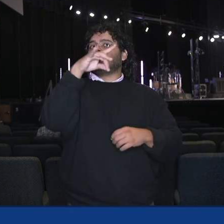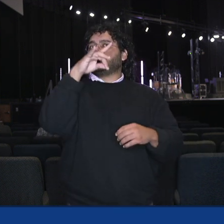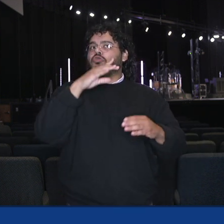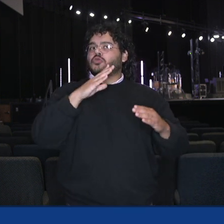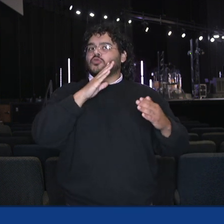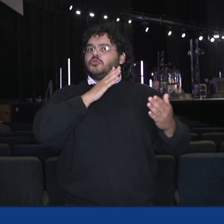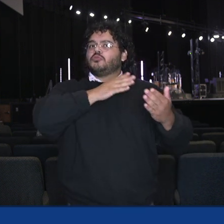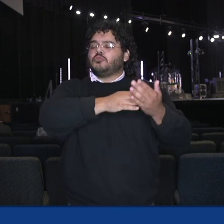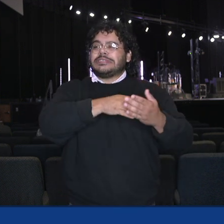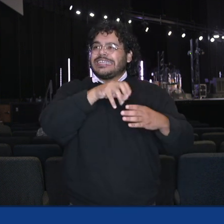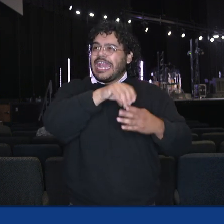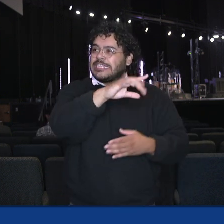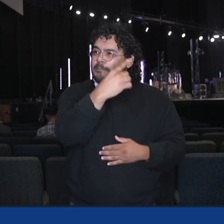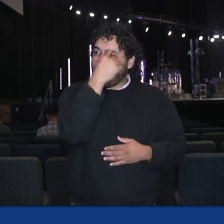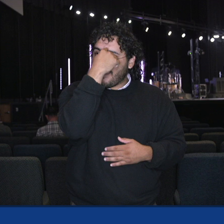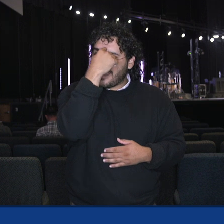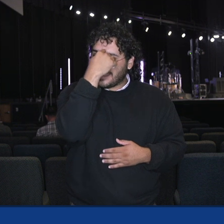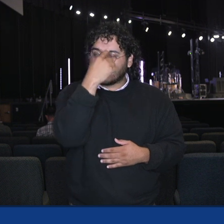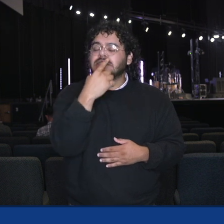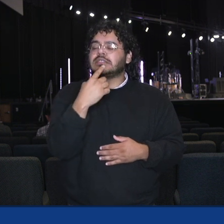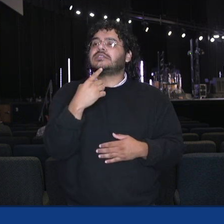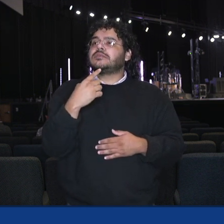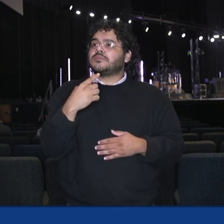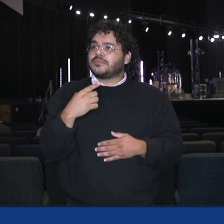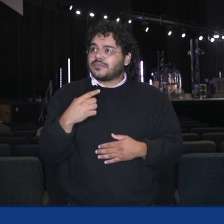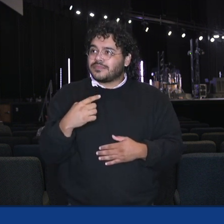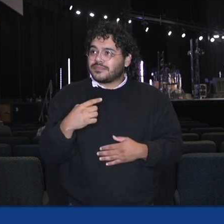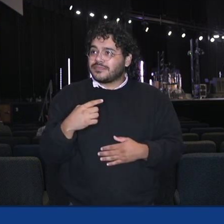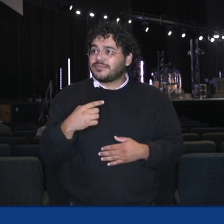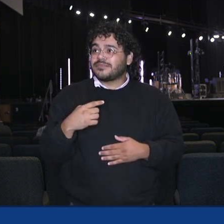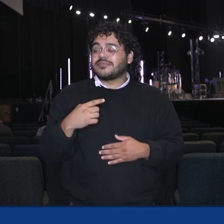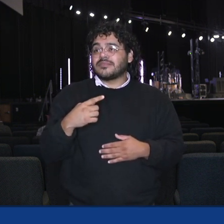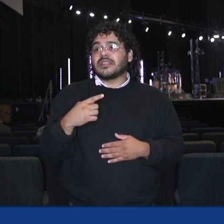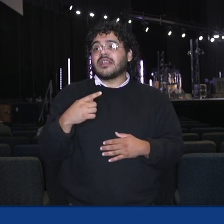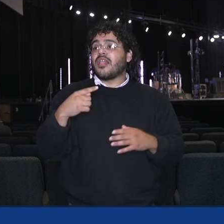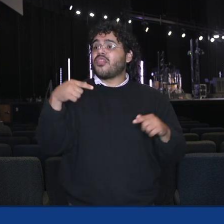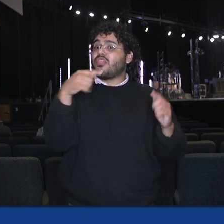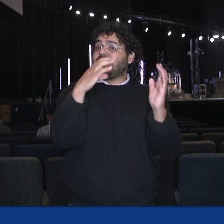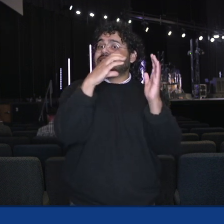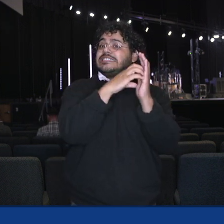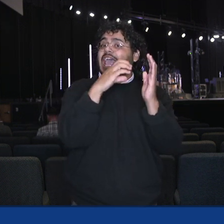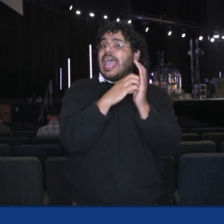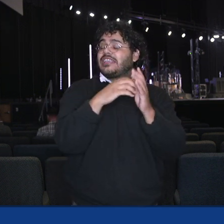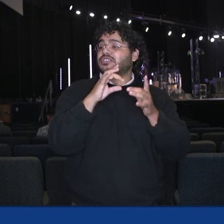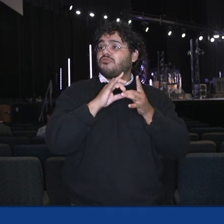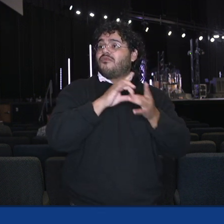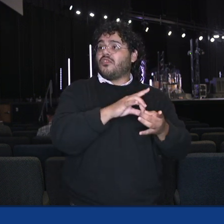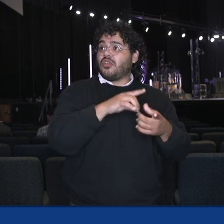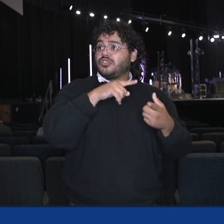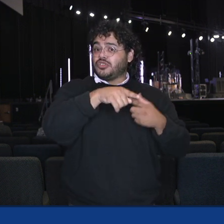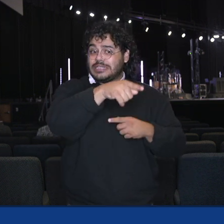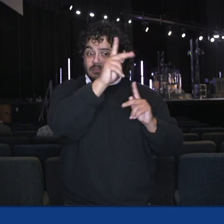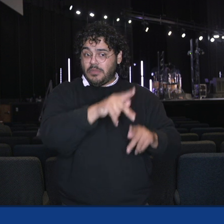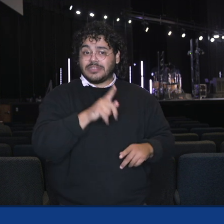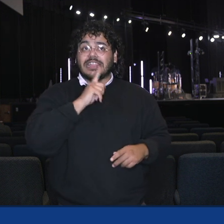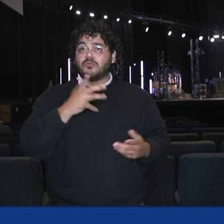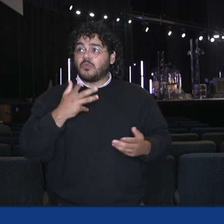text that we're going to read refers to this person as madman. I hope that's a word that we would never